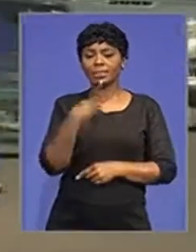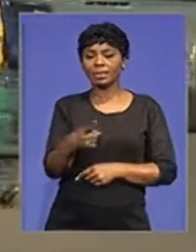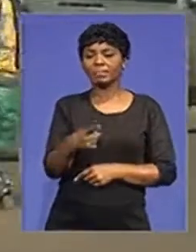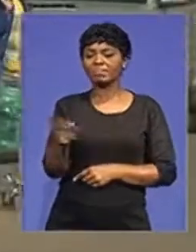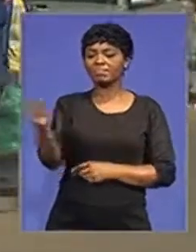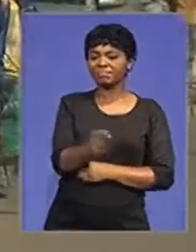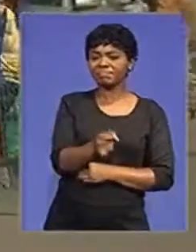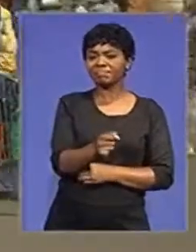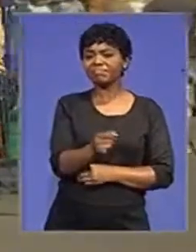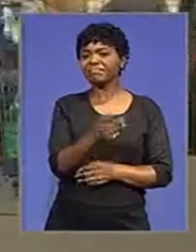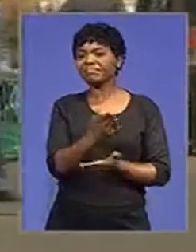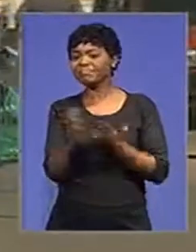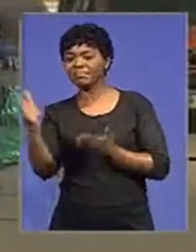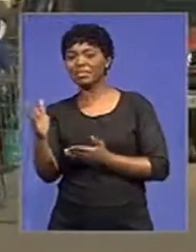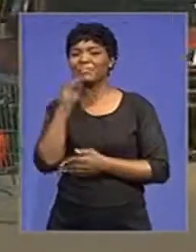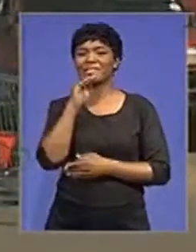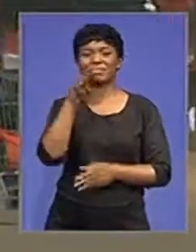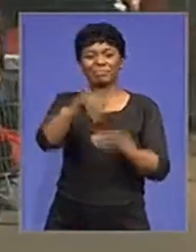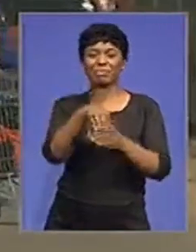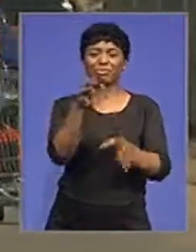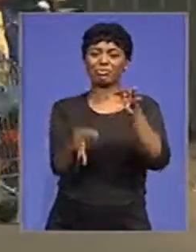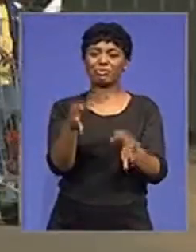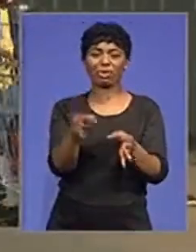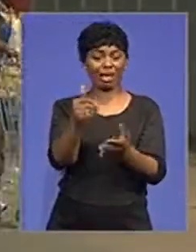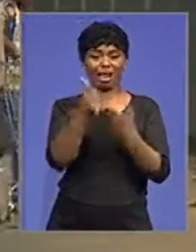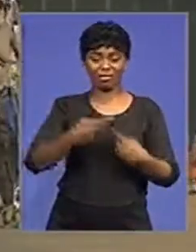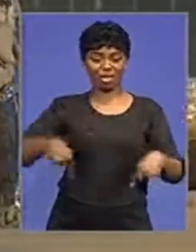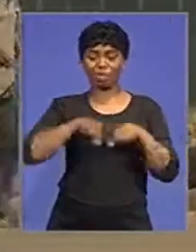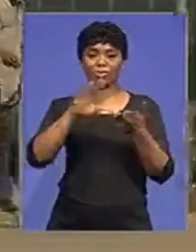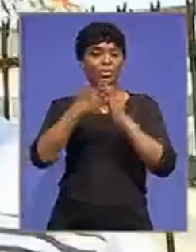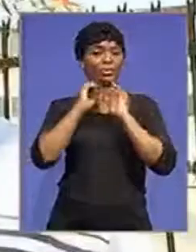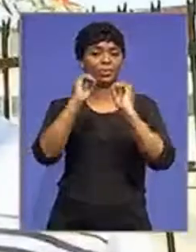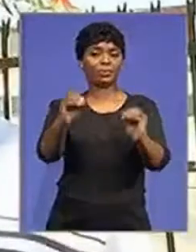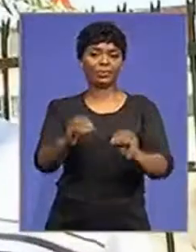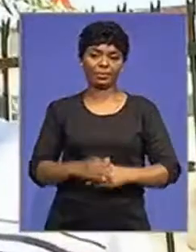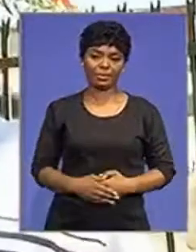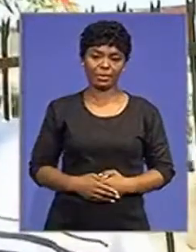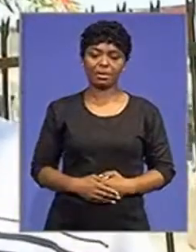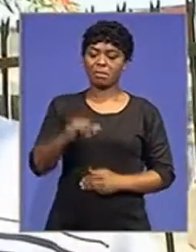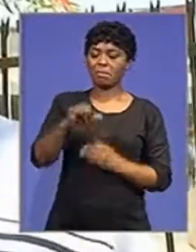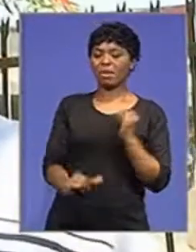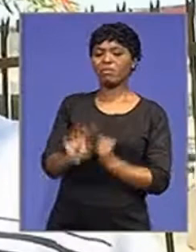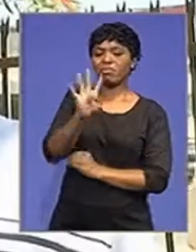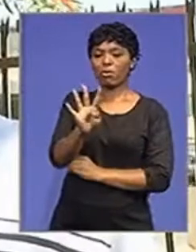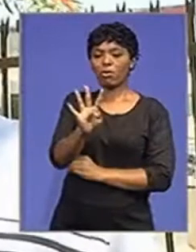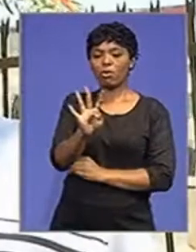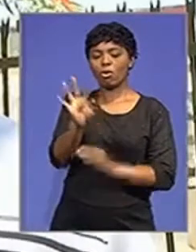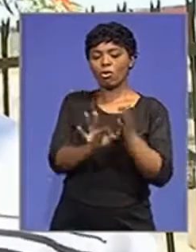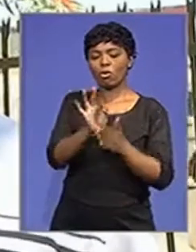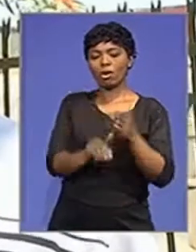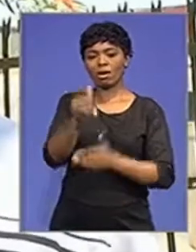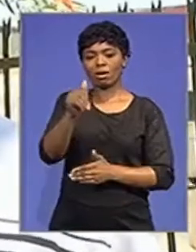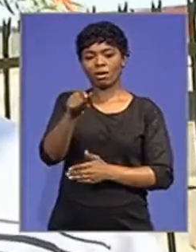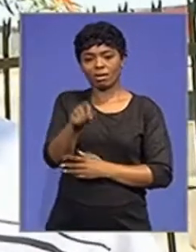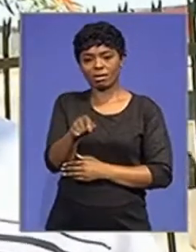ke dipolotiki fela mme ga di ba tswele mosola. Go setse 4 months gore ba local government elections. Now